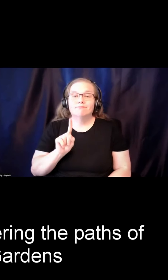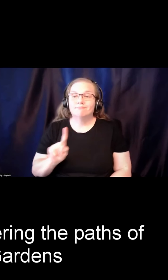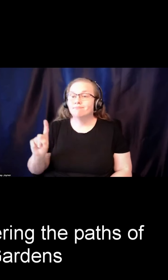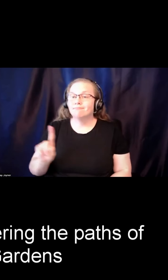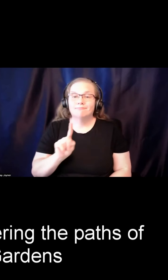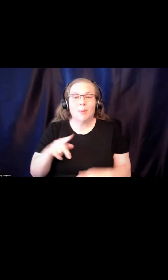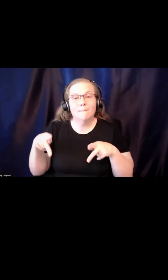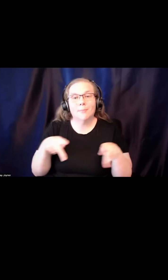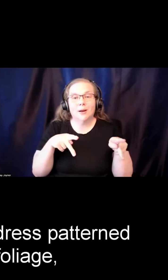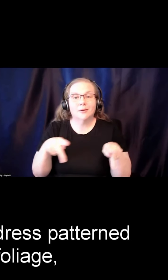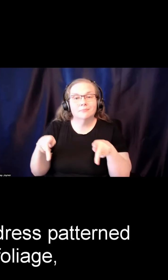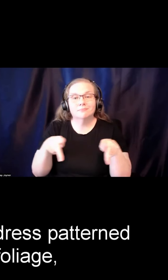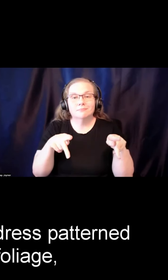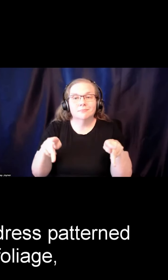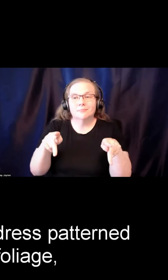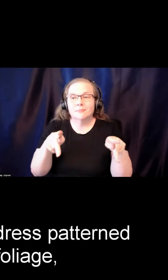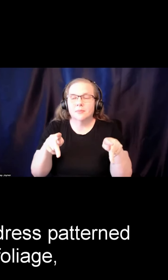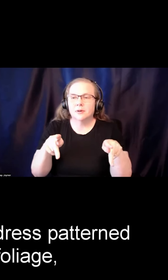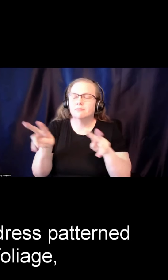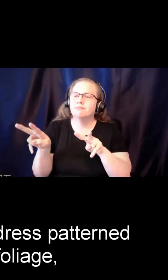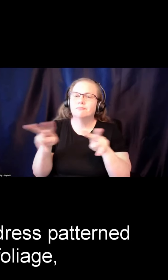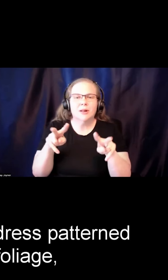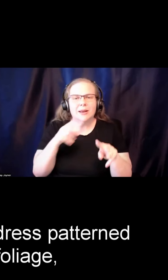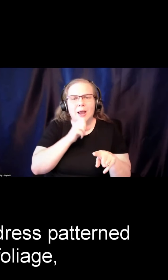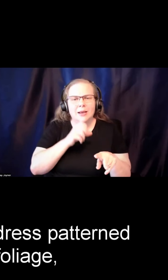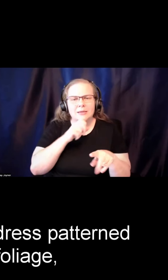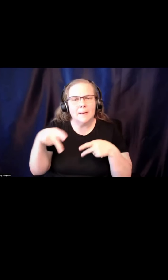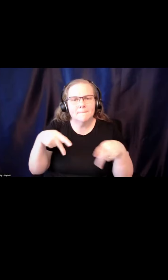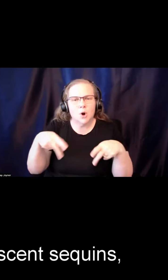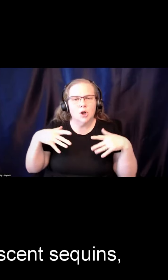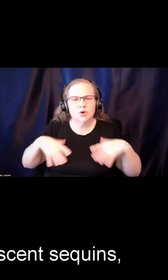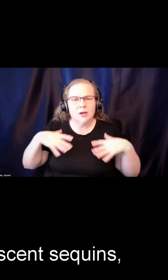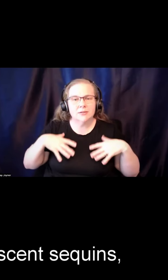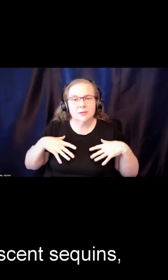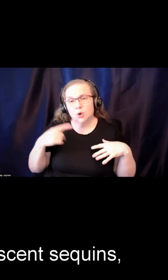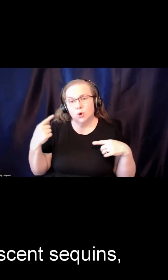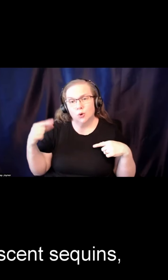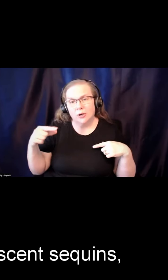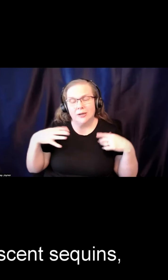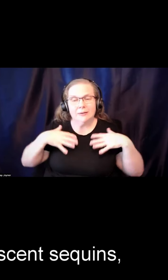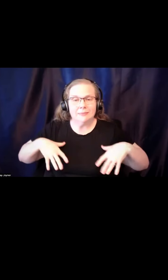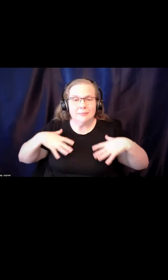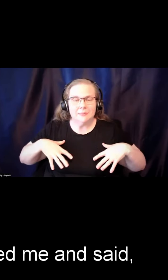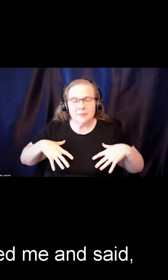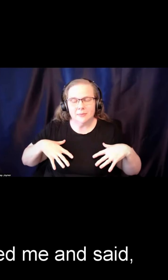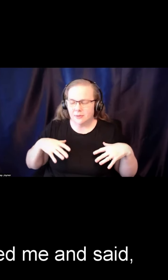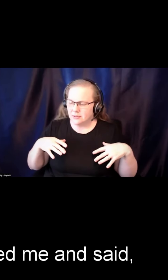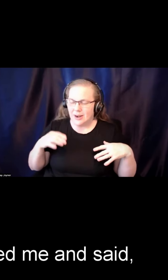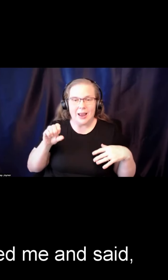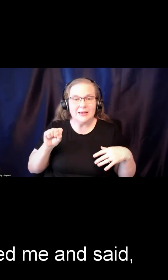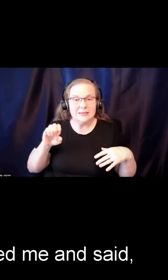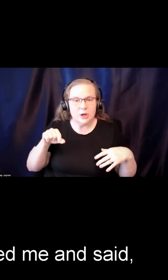of the Boboli Gardens in an antique party dress patterned with green foliage, stitched with opalescent sequins, when